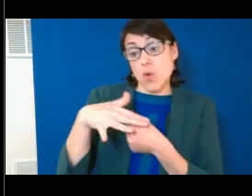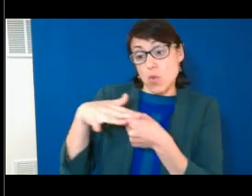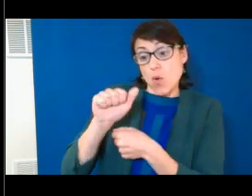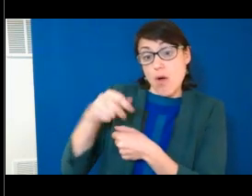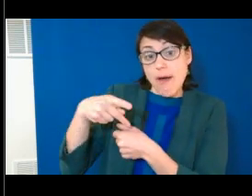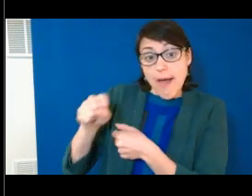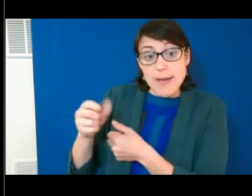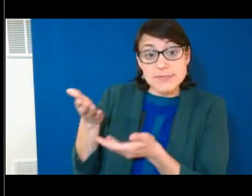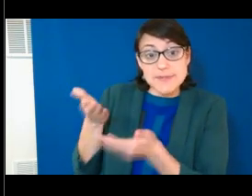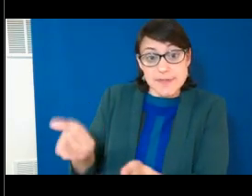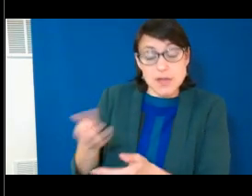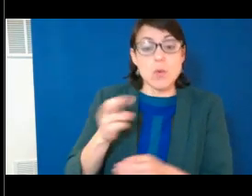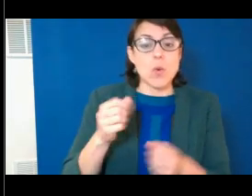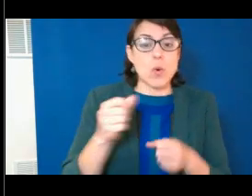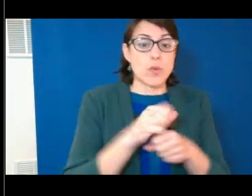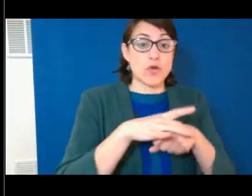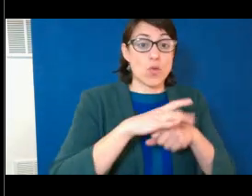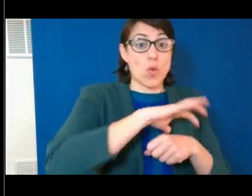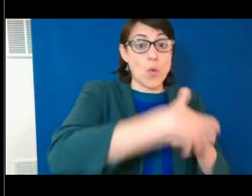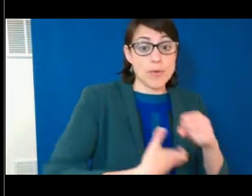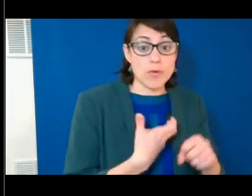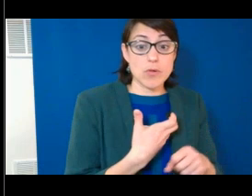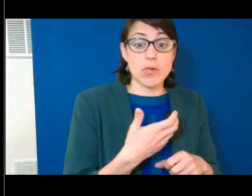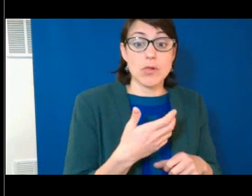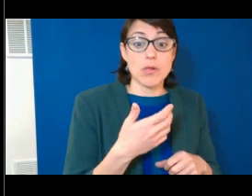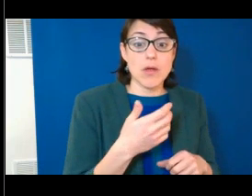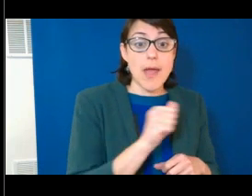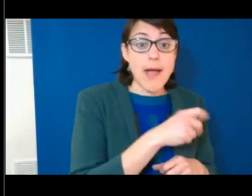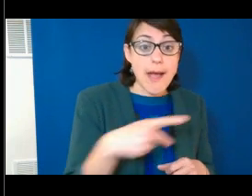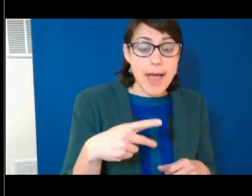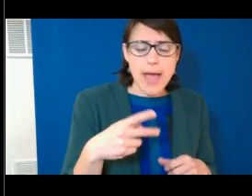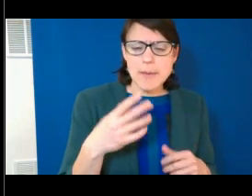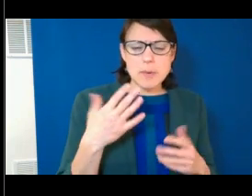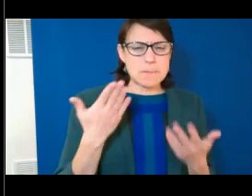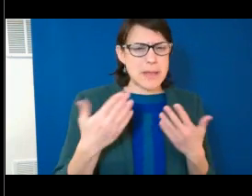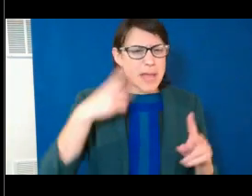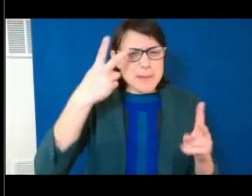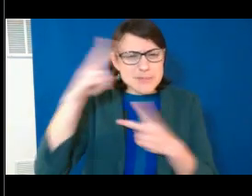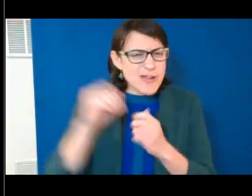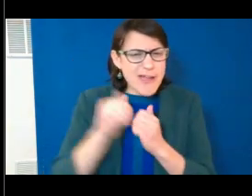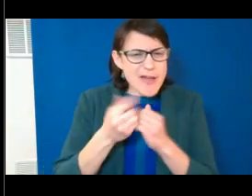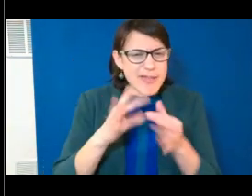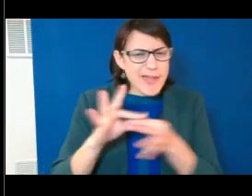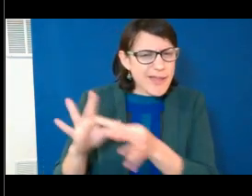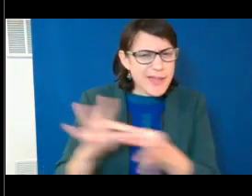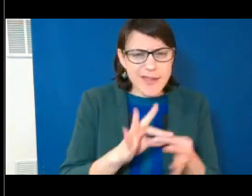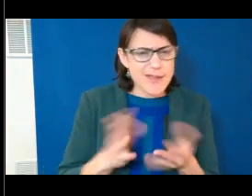CleanSwell app, or if I'm just misunderstanding the point of the app altogether.